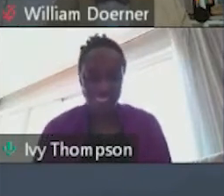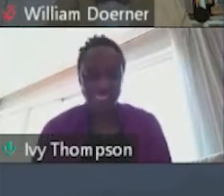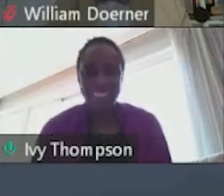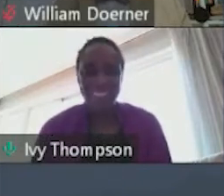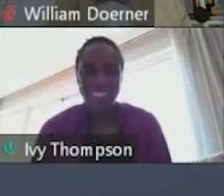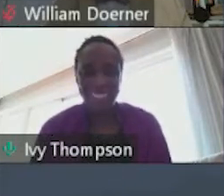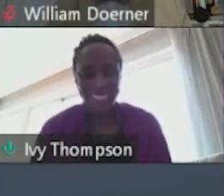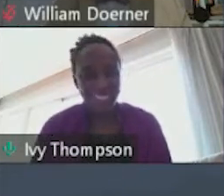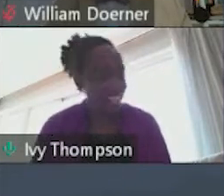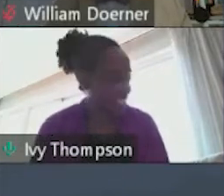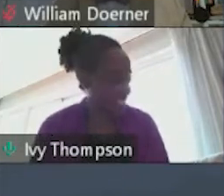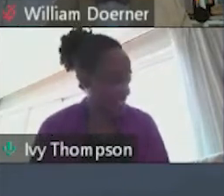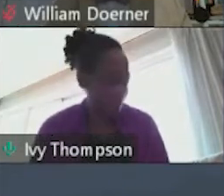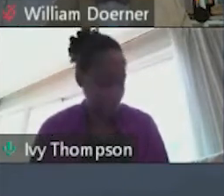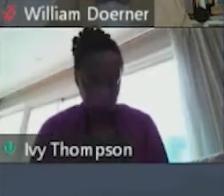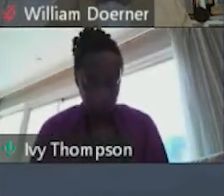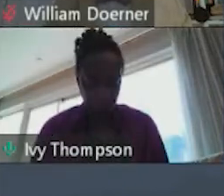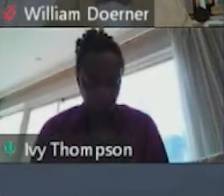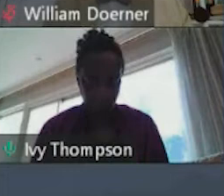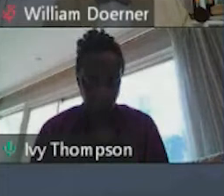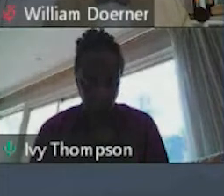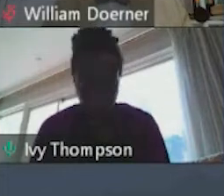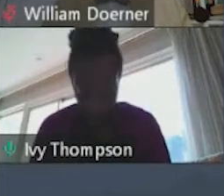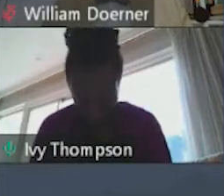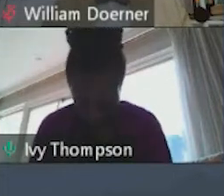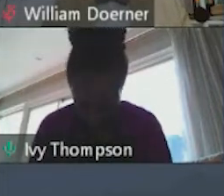present. Ken Padgett?